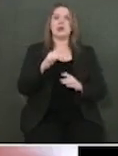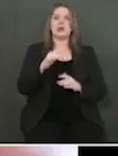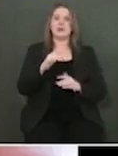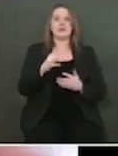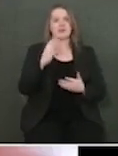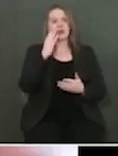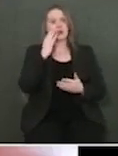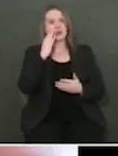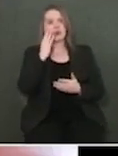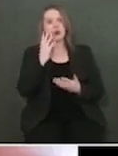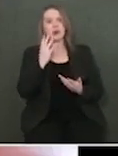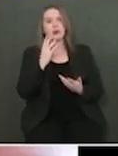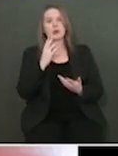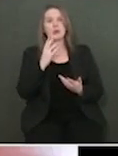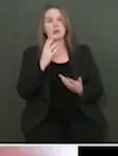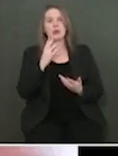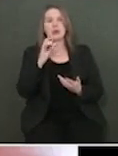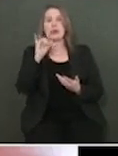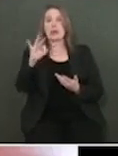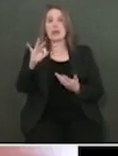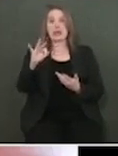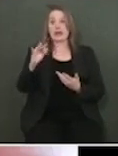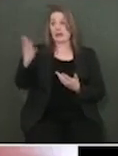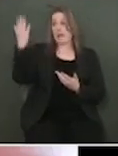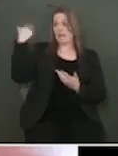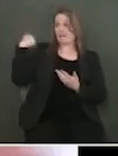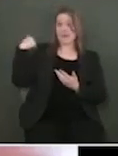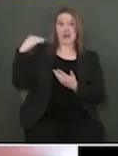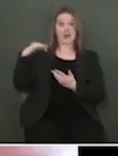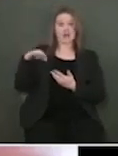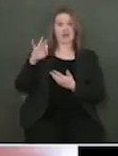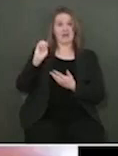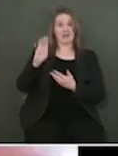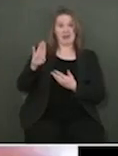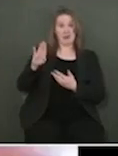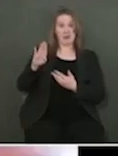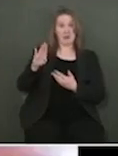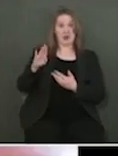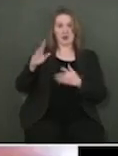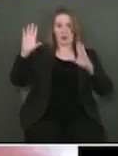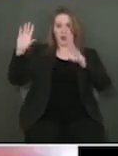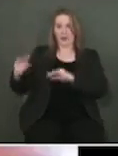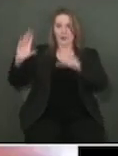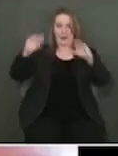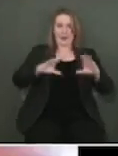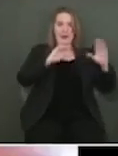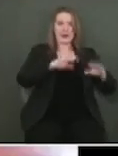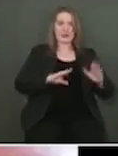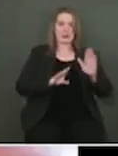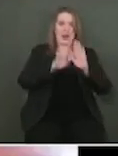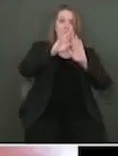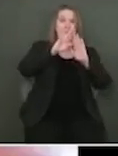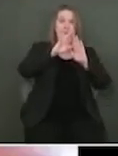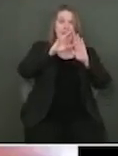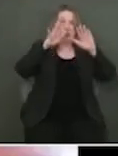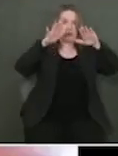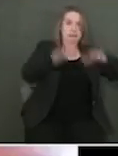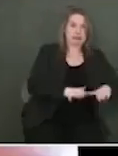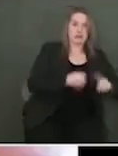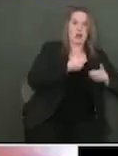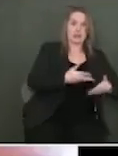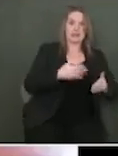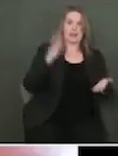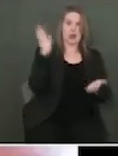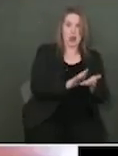February, had we not been shedding load to artificially hold that peak down to match the